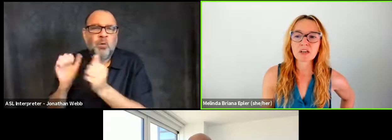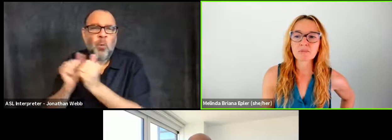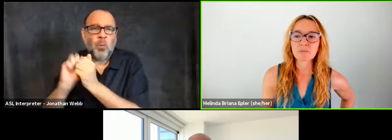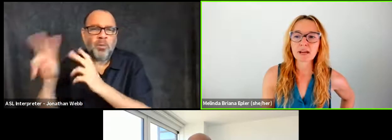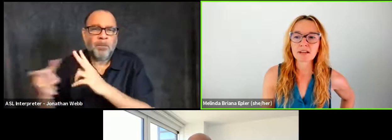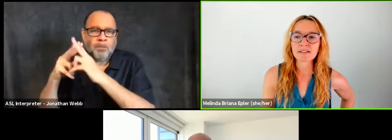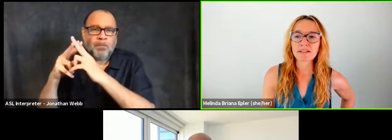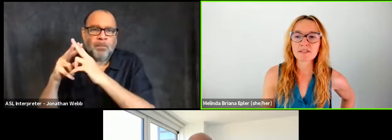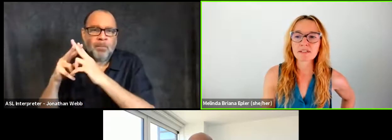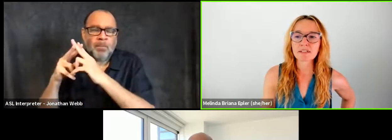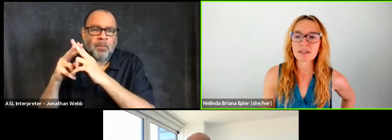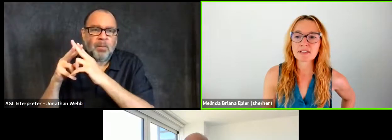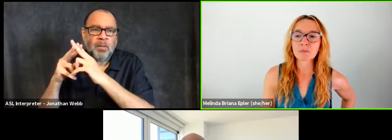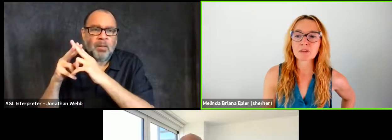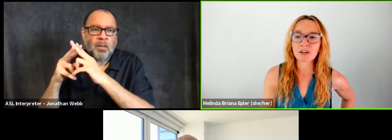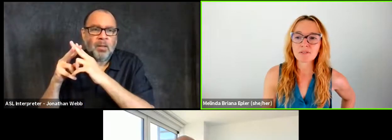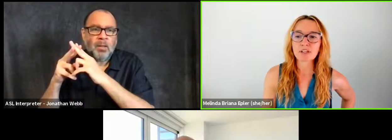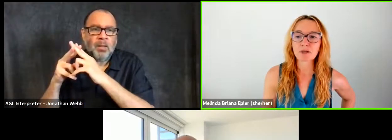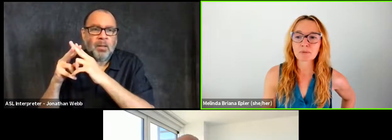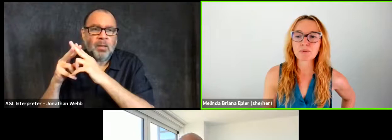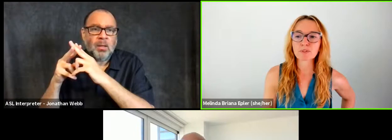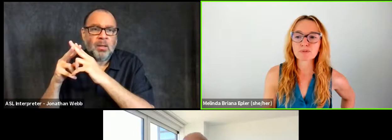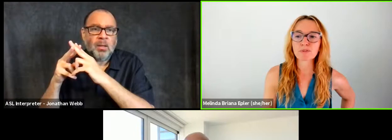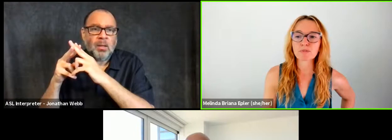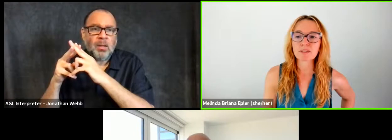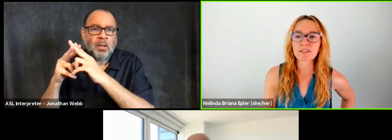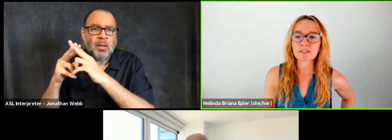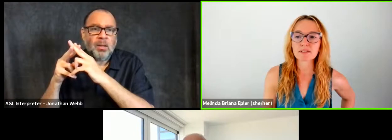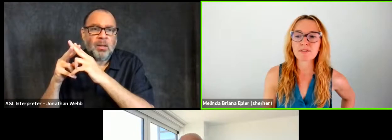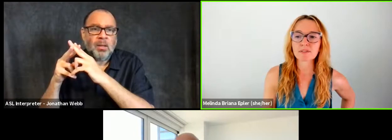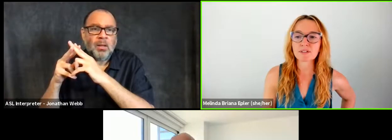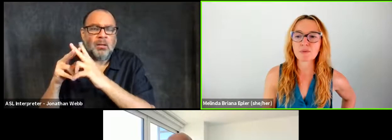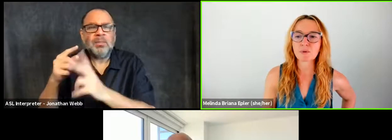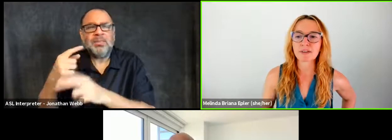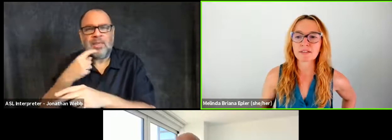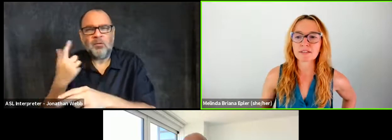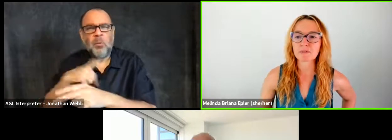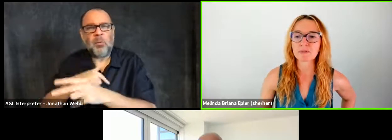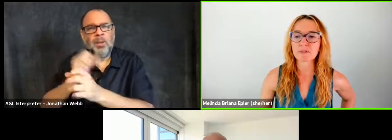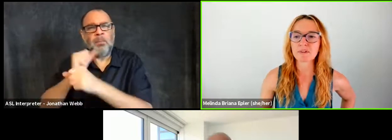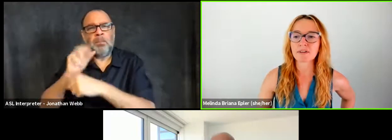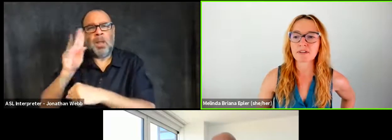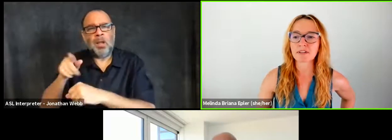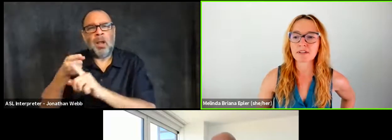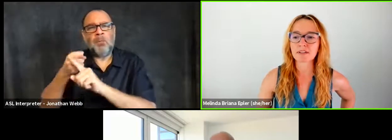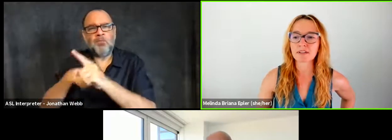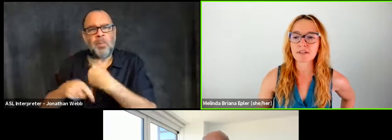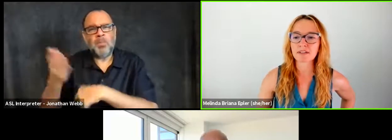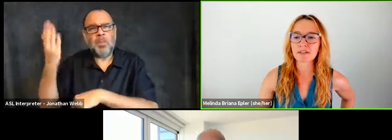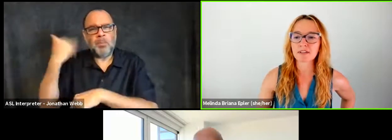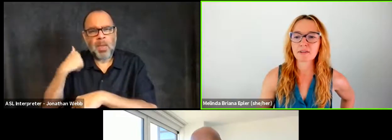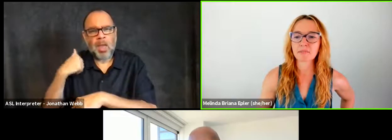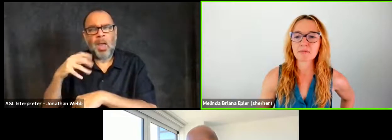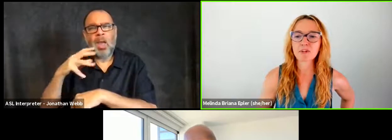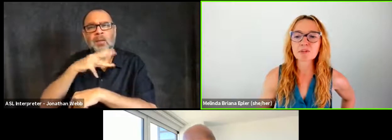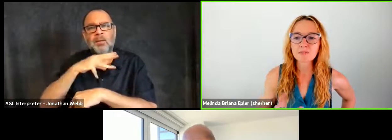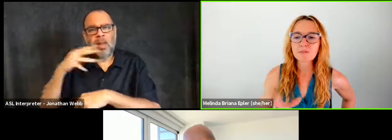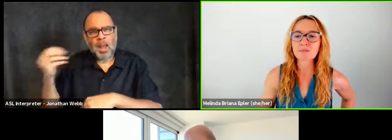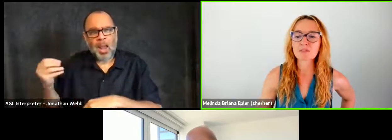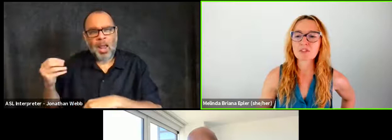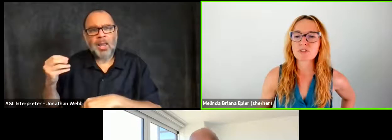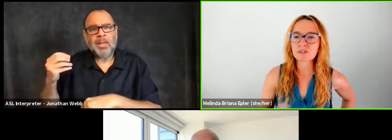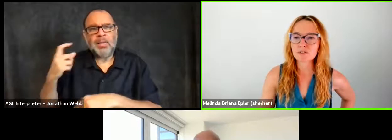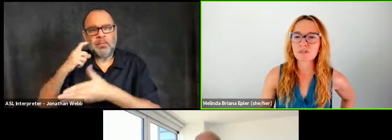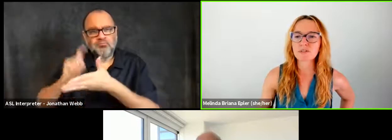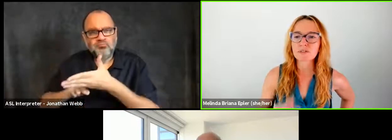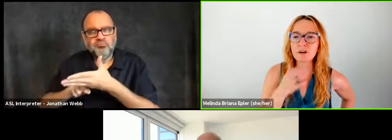let's make up for the past and display every couple only from different races. I've noticed for a while. It seems bizarre. I'm not sure if that